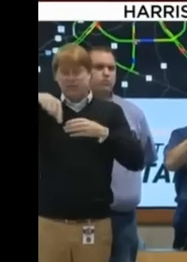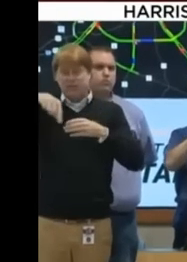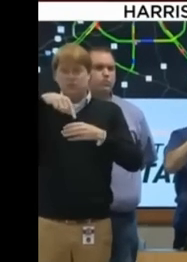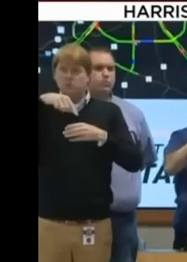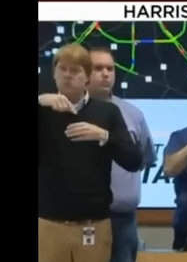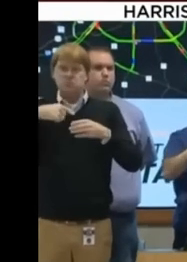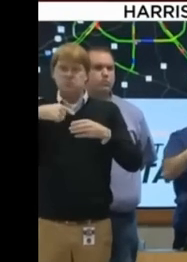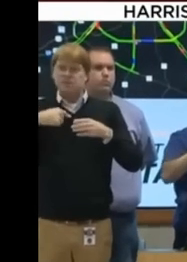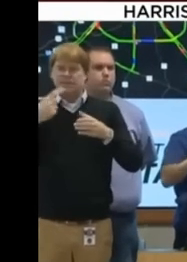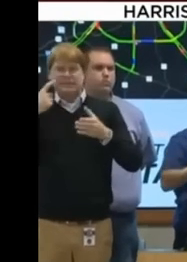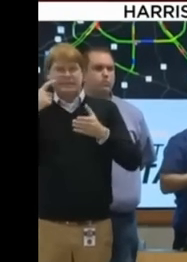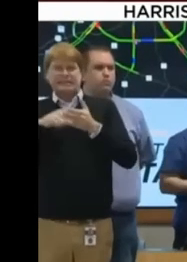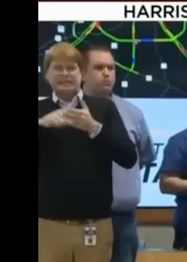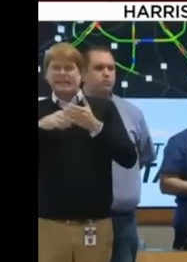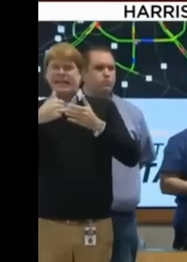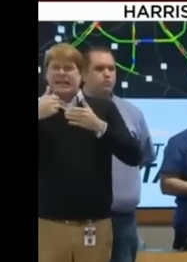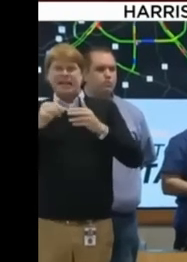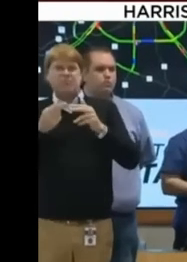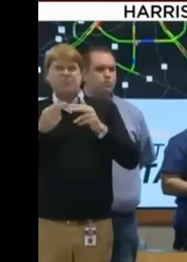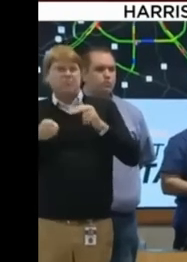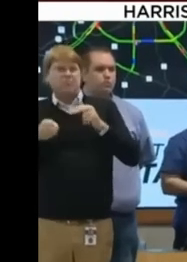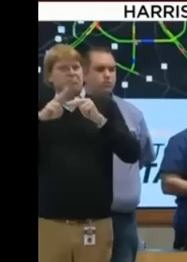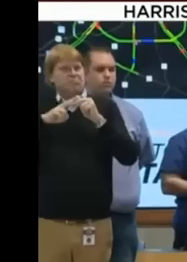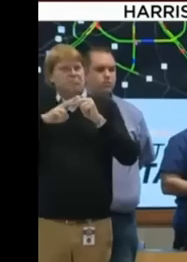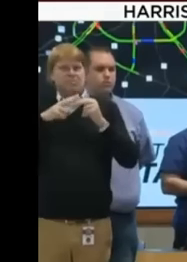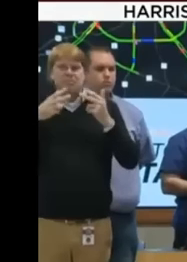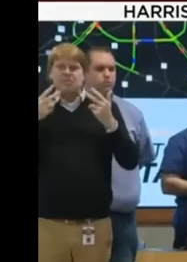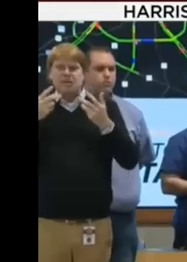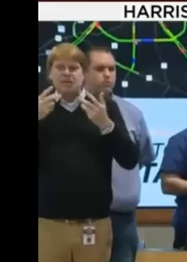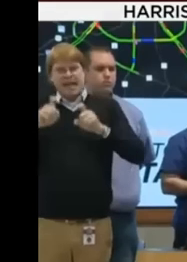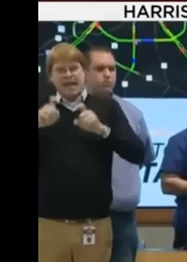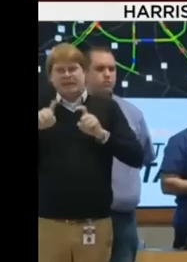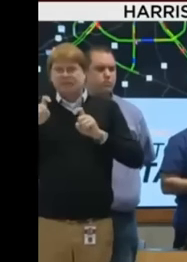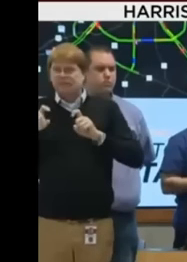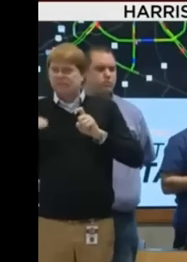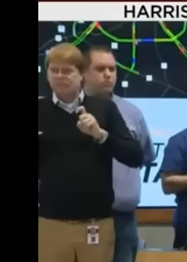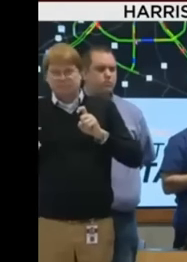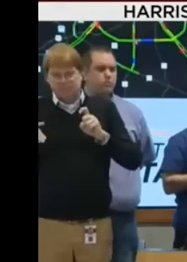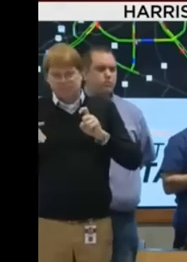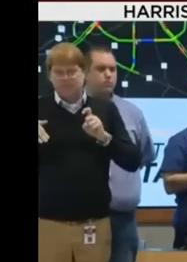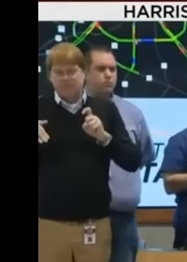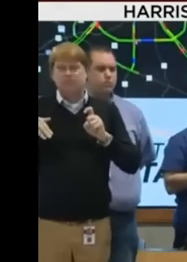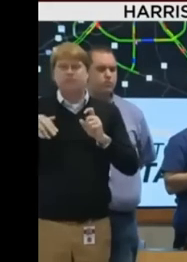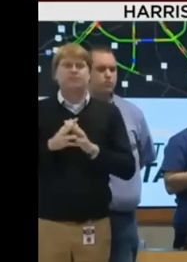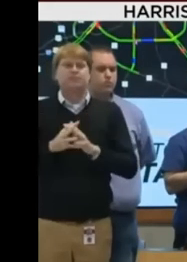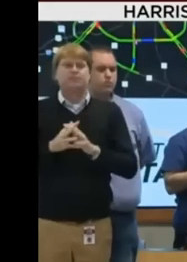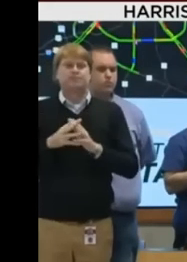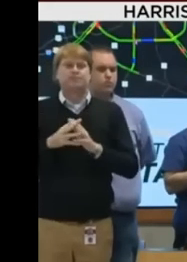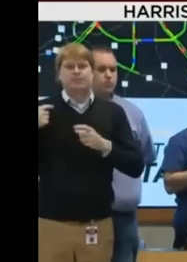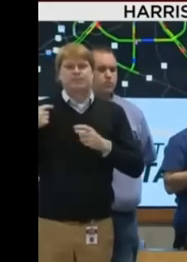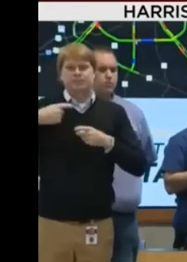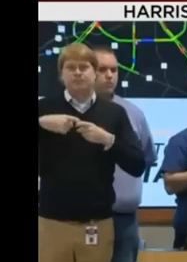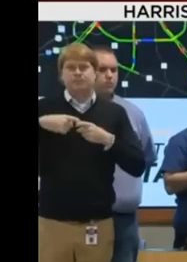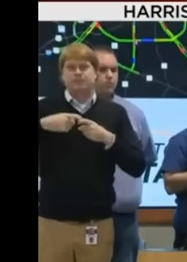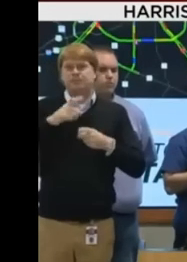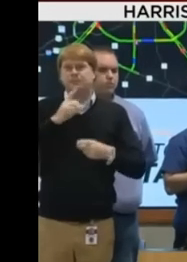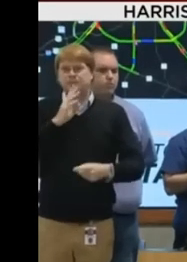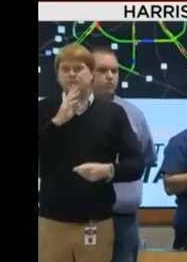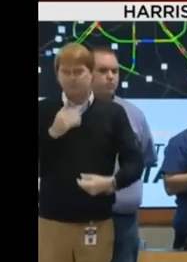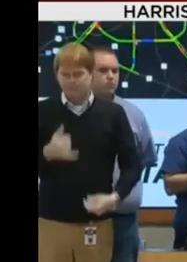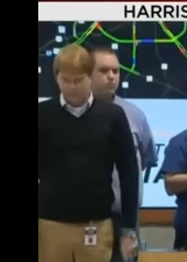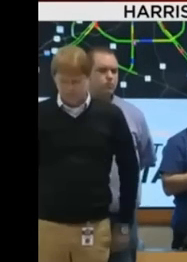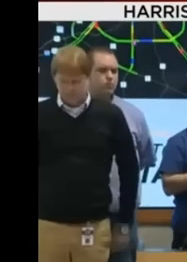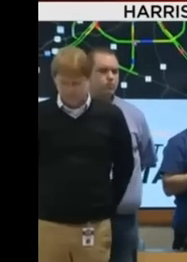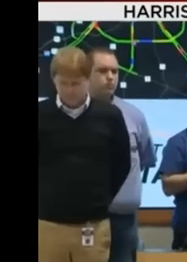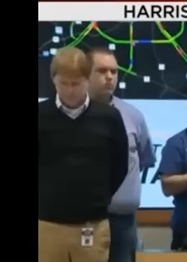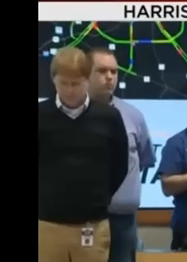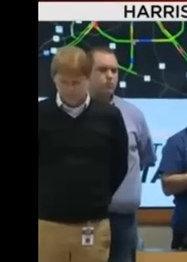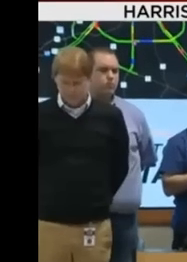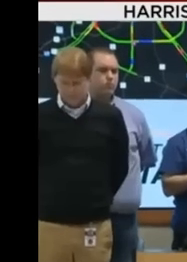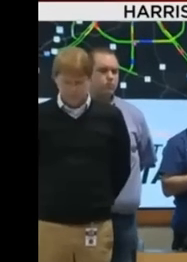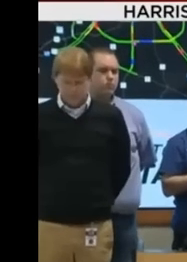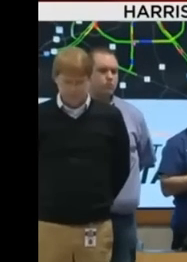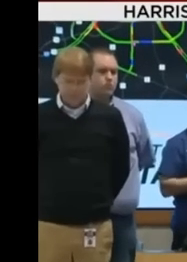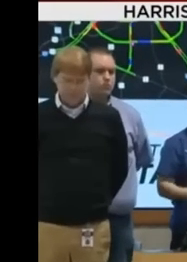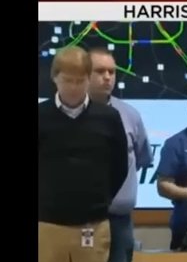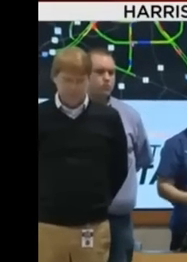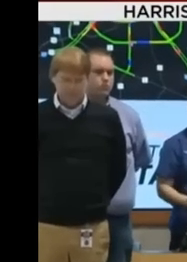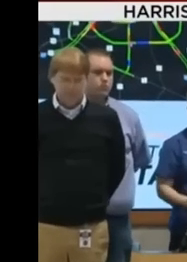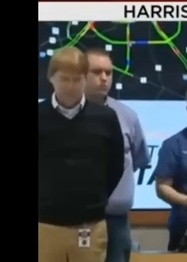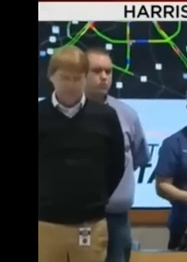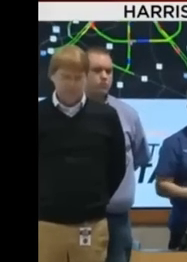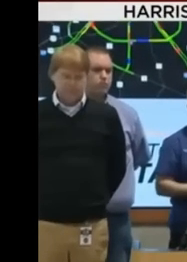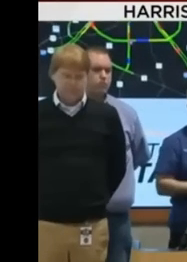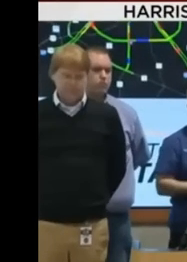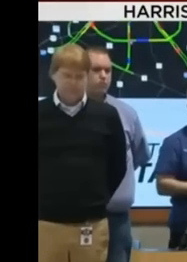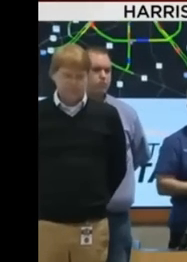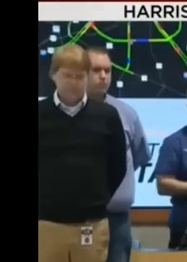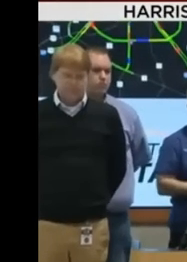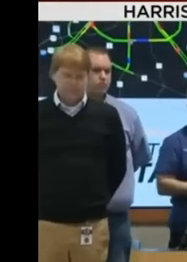not seeing any elevated readings right now. Dado nuestros estándares muy conservativos de la calidad del aire, estamos